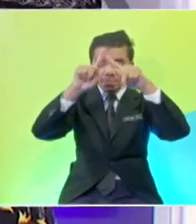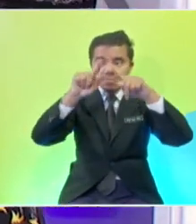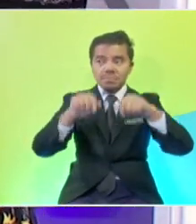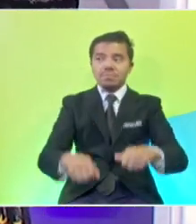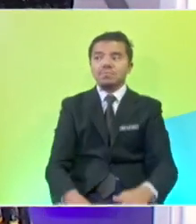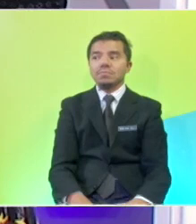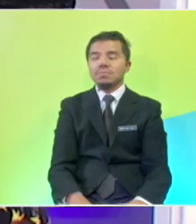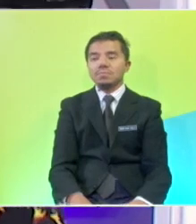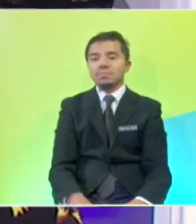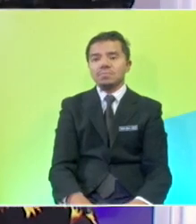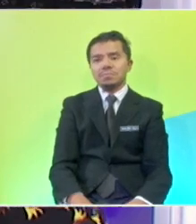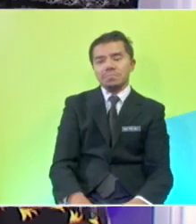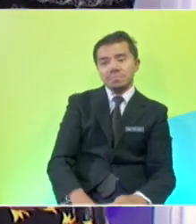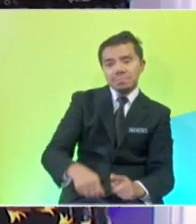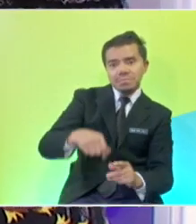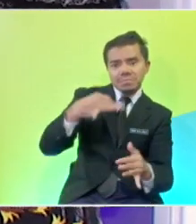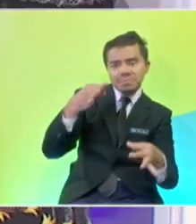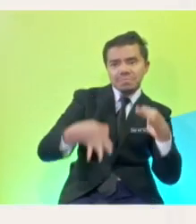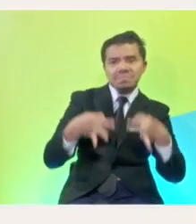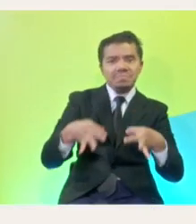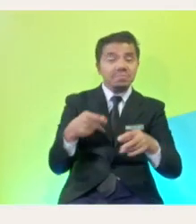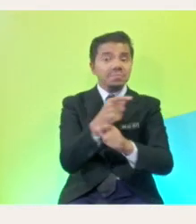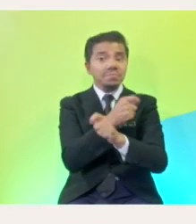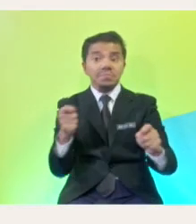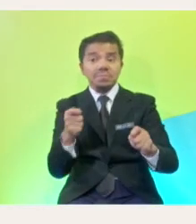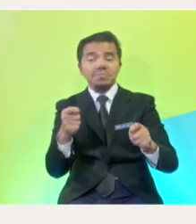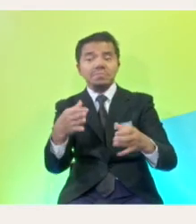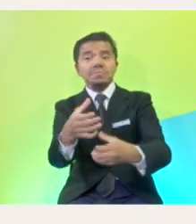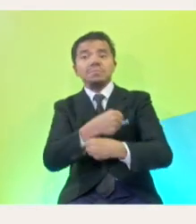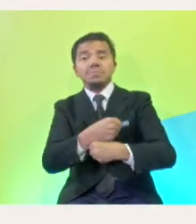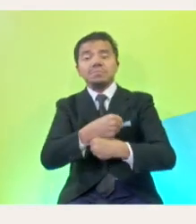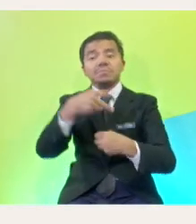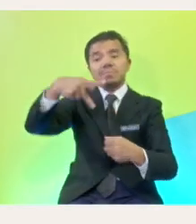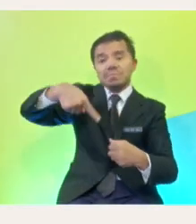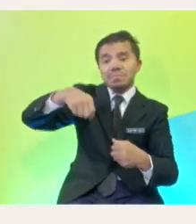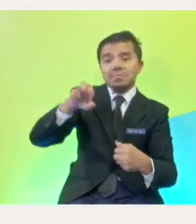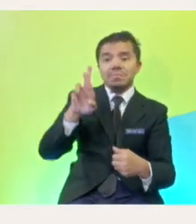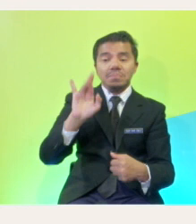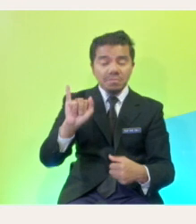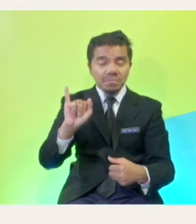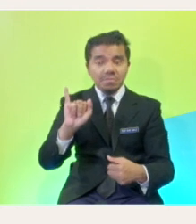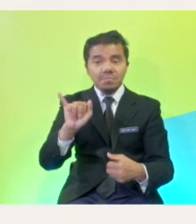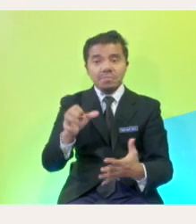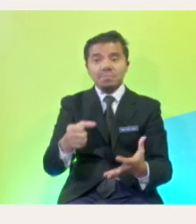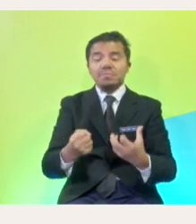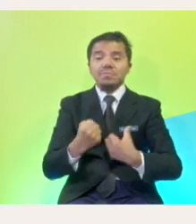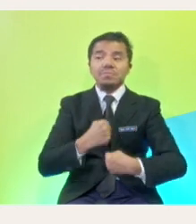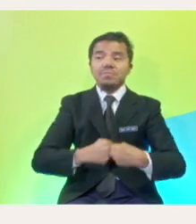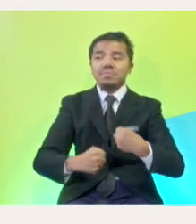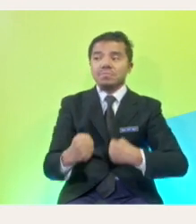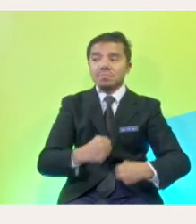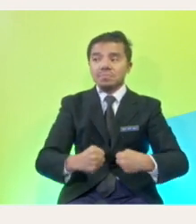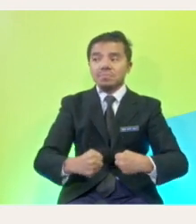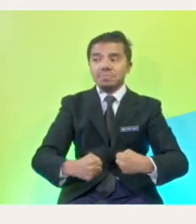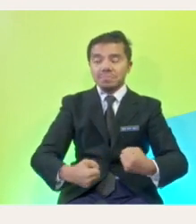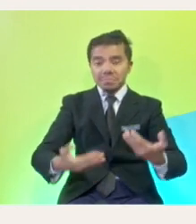the things will happen. We will get Bell's palsy. Bell's palsy is one of the disease we said, where a condition